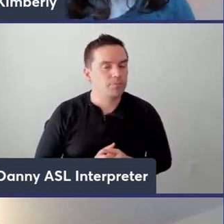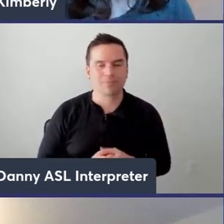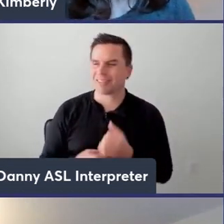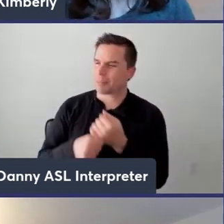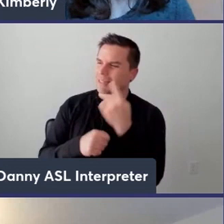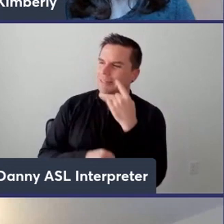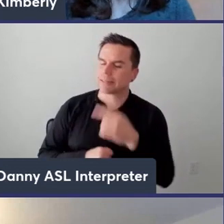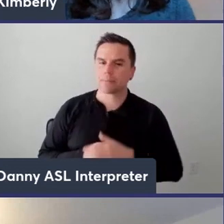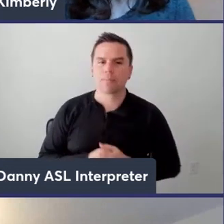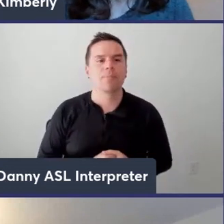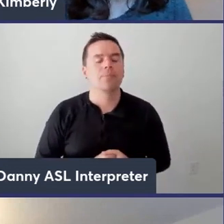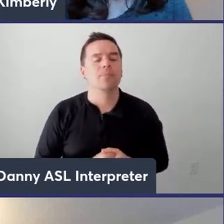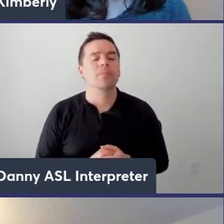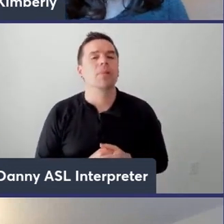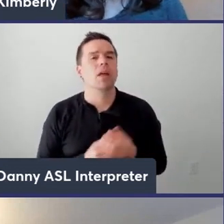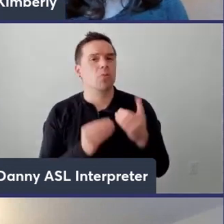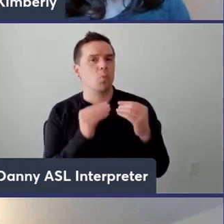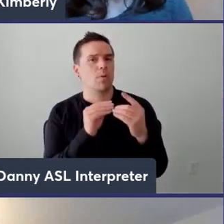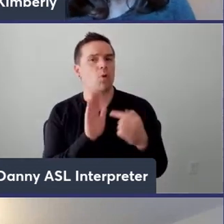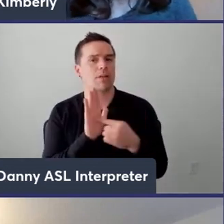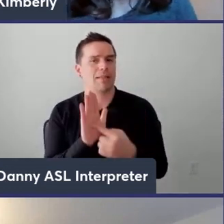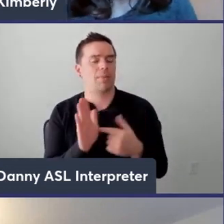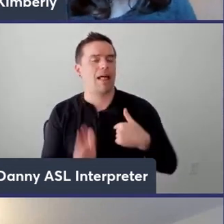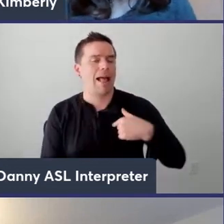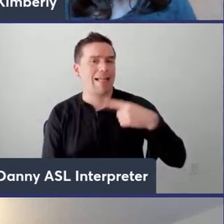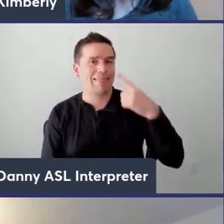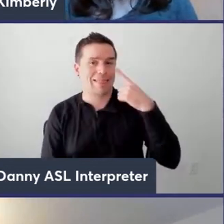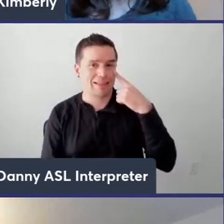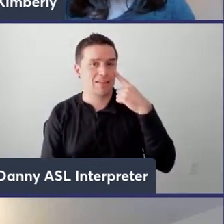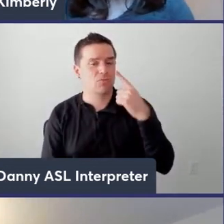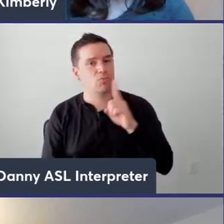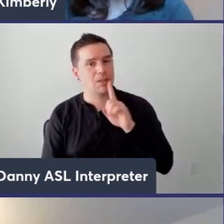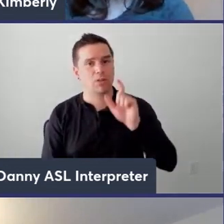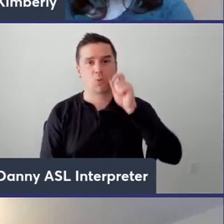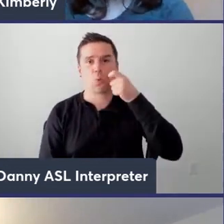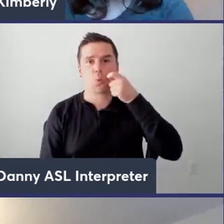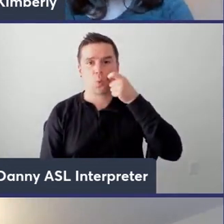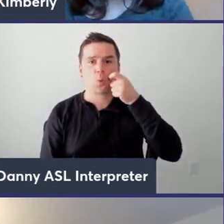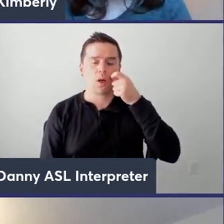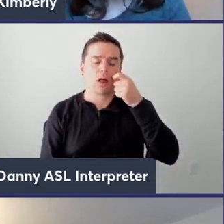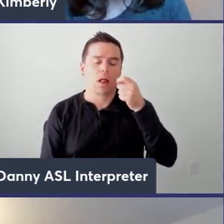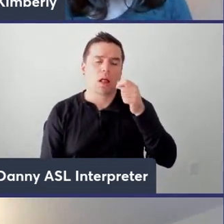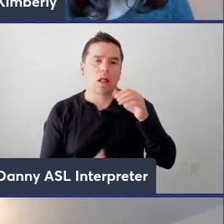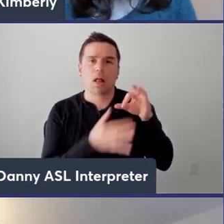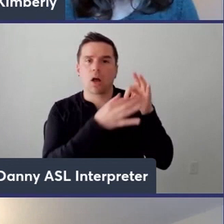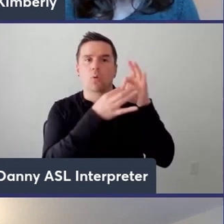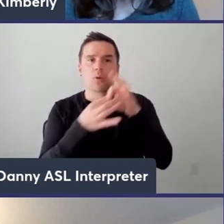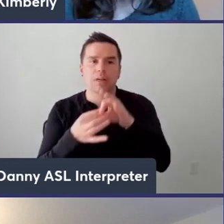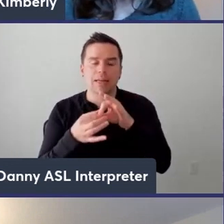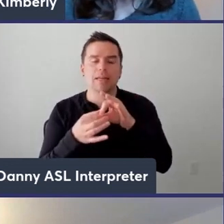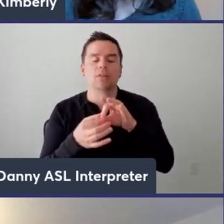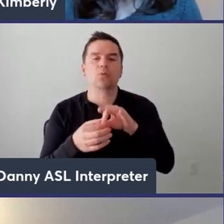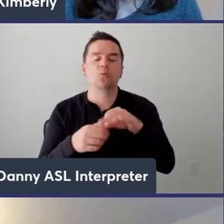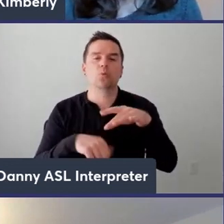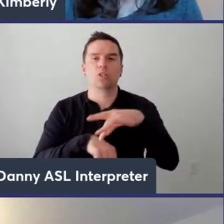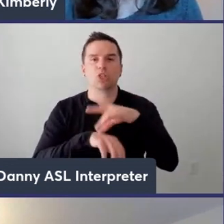wanted to give one other example that I thought was kind of cool, related to using geospatial data.